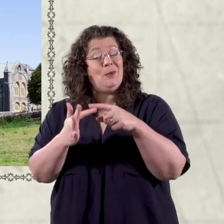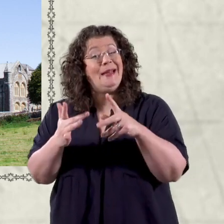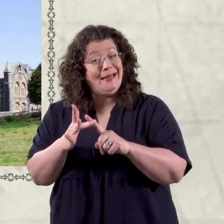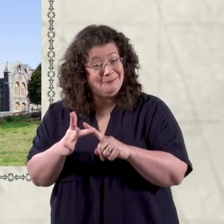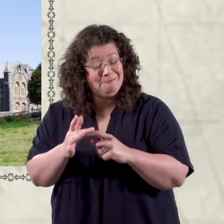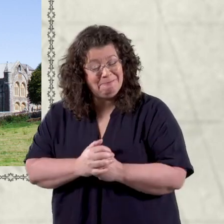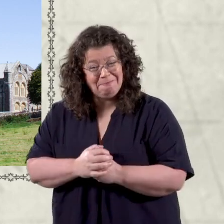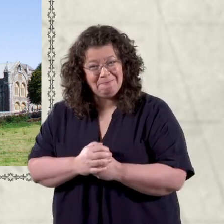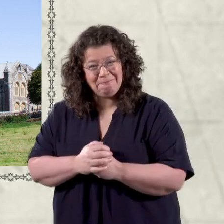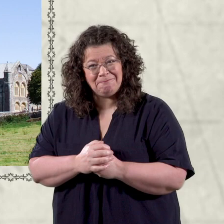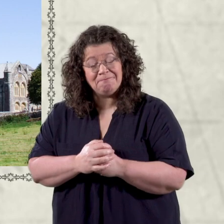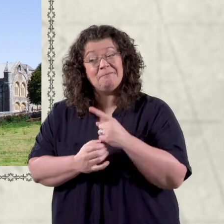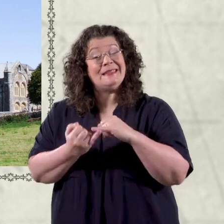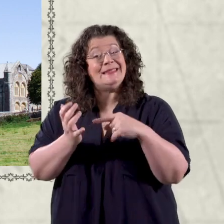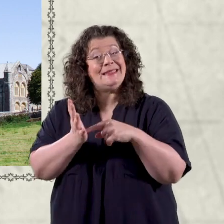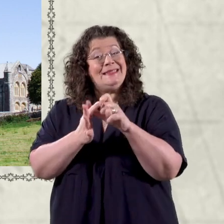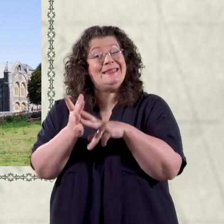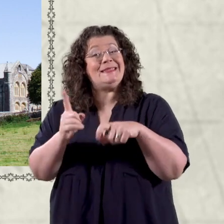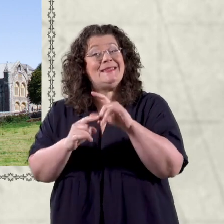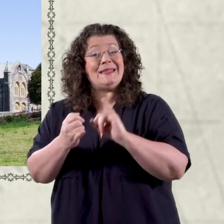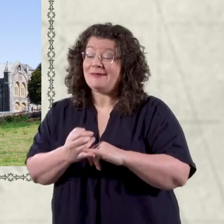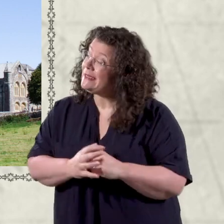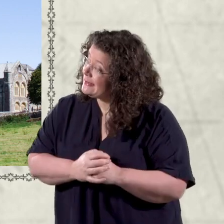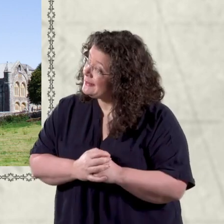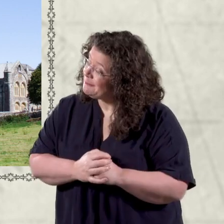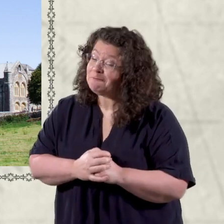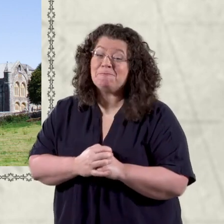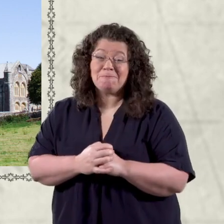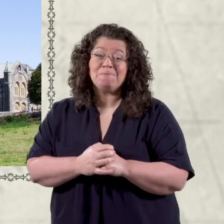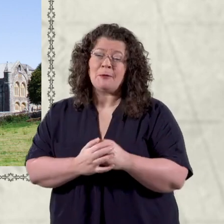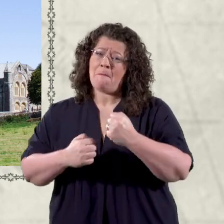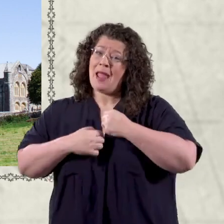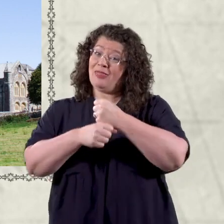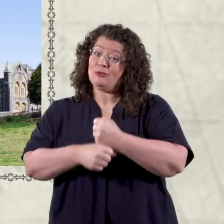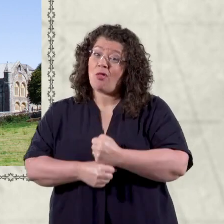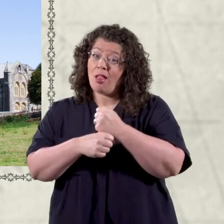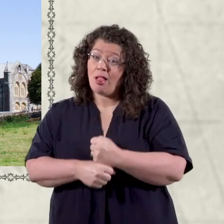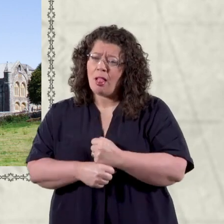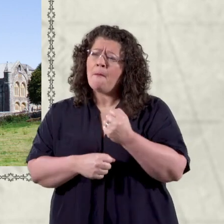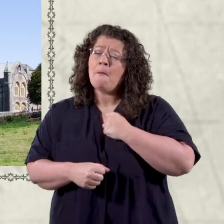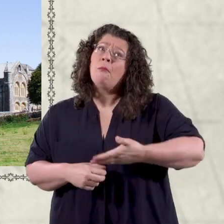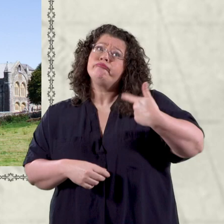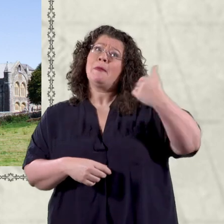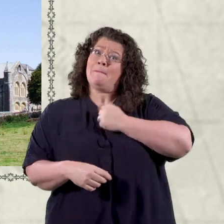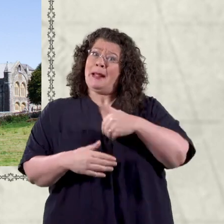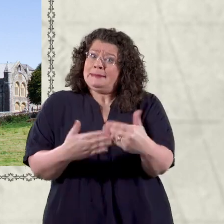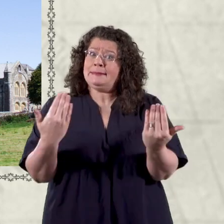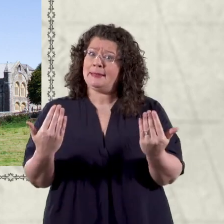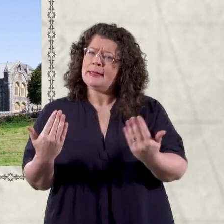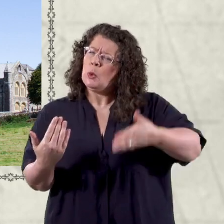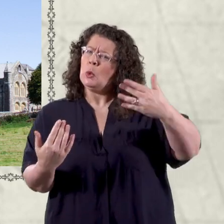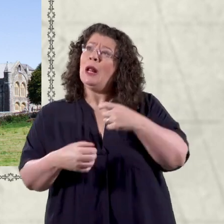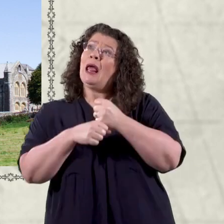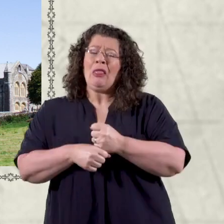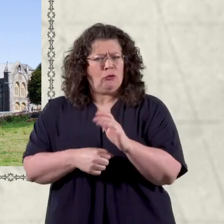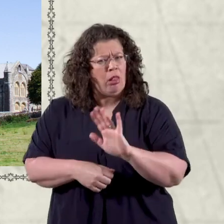Tir Ddewi, St. David's, my cathedral. But you see, back in my days,